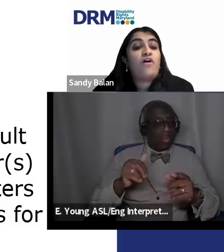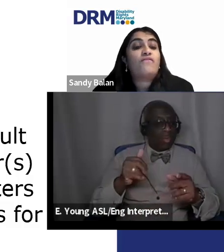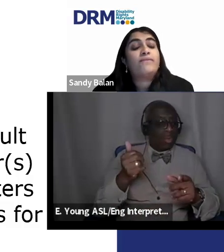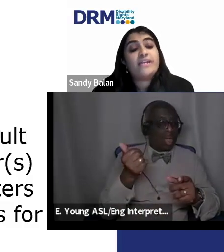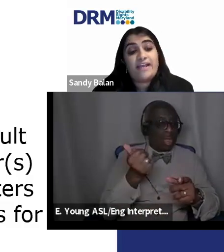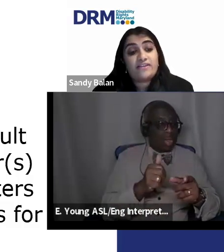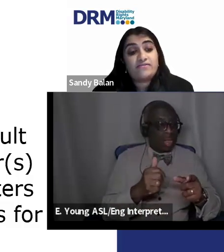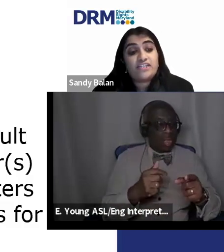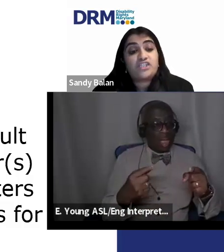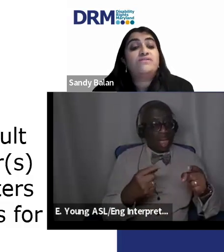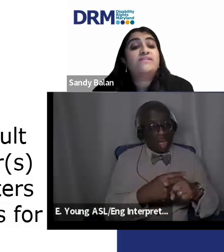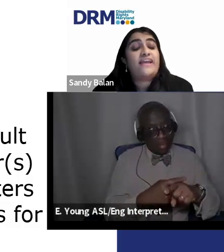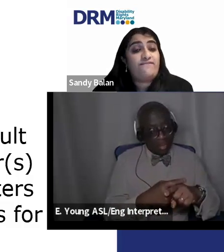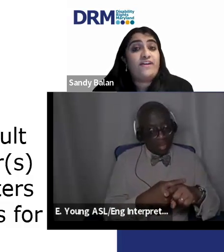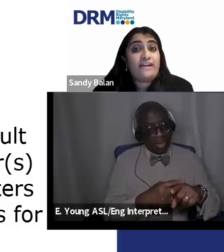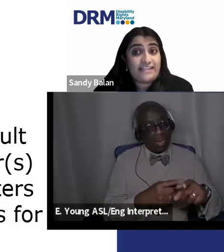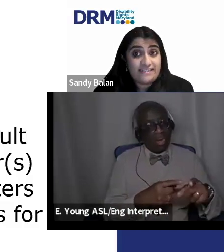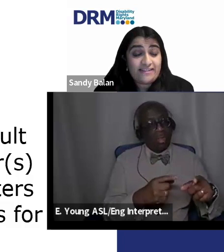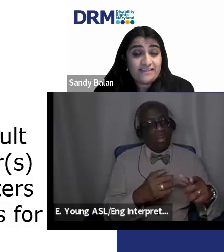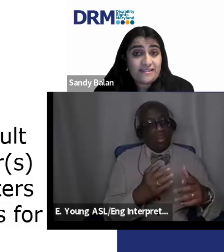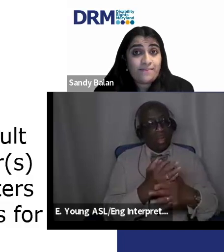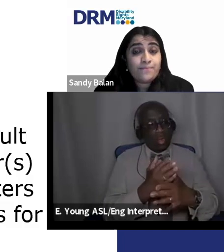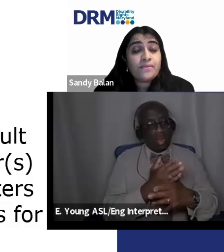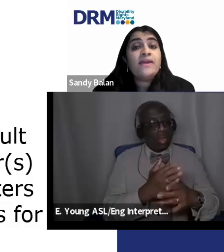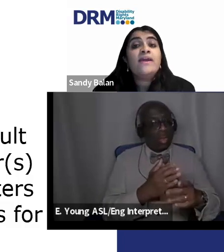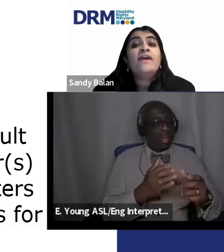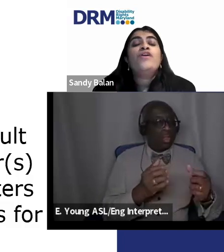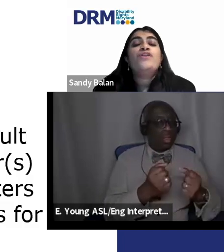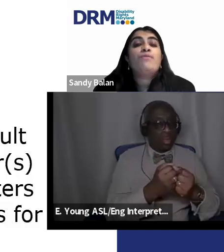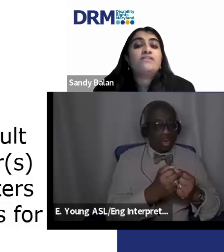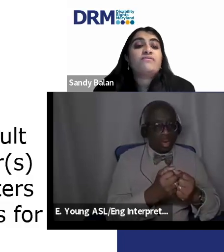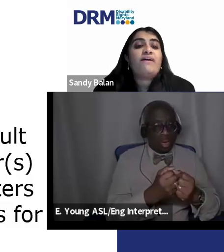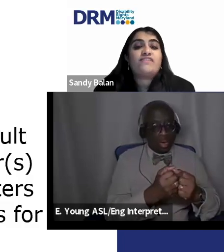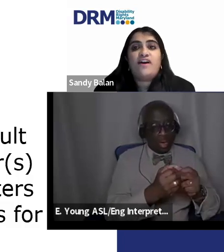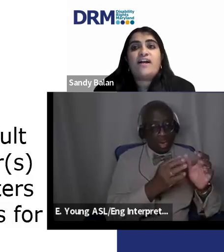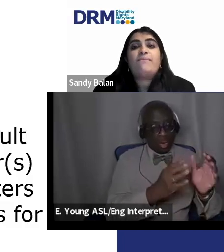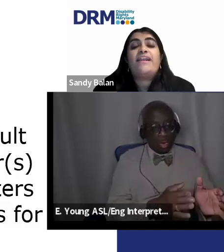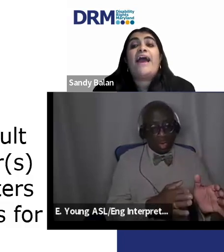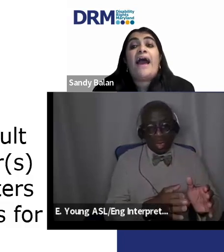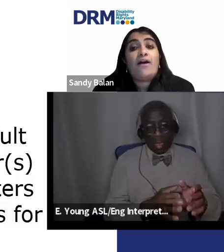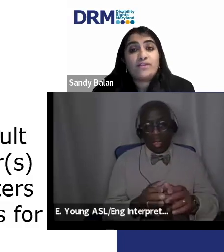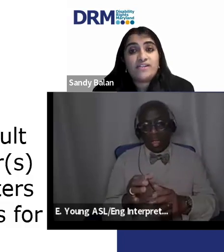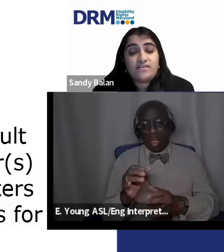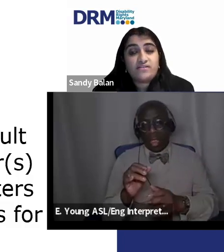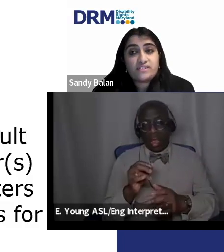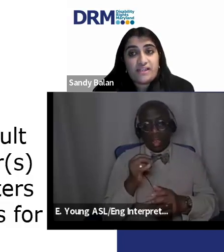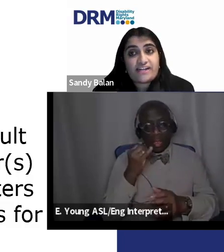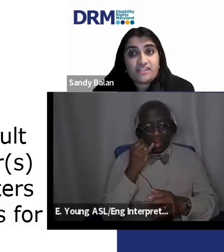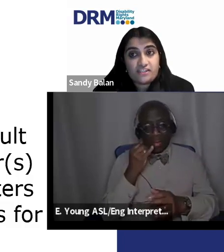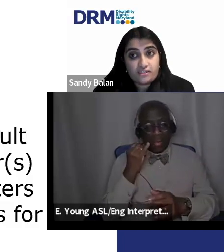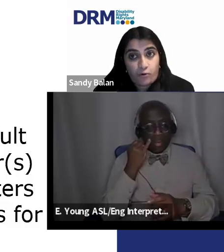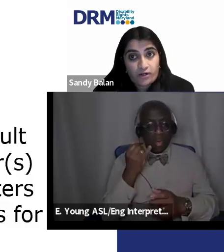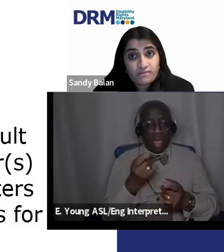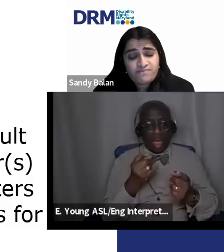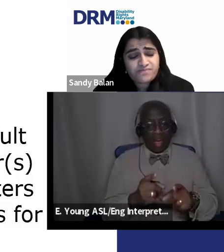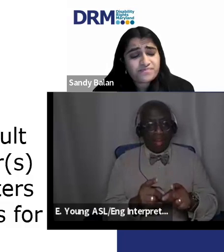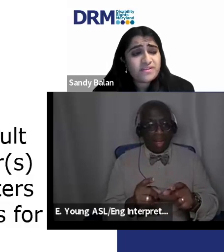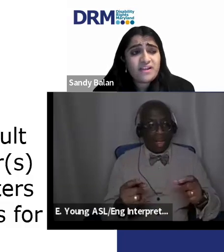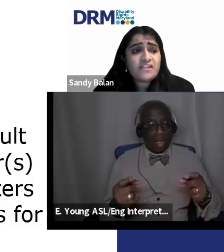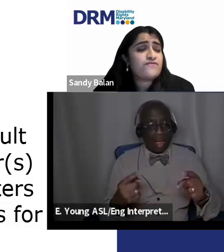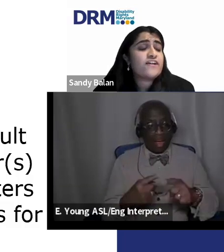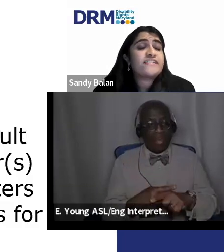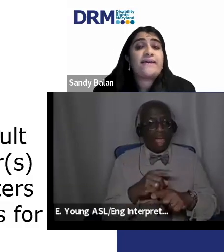how to resolve or mitigate those issues if it exists. You also have to document how the adult selected the